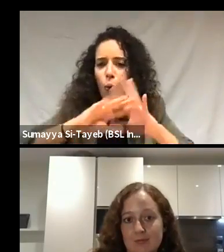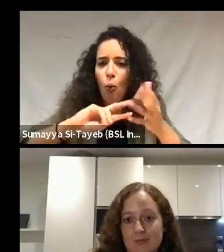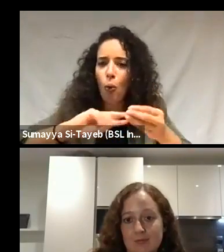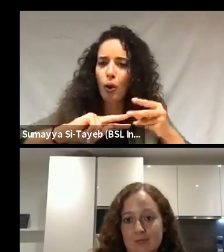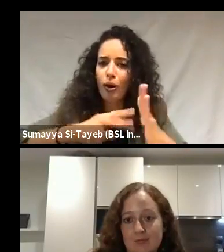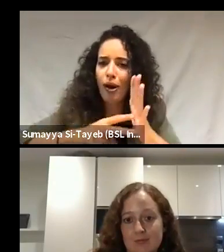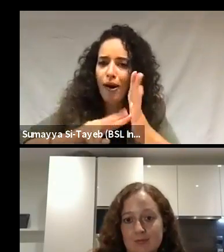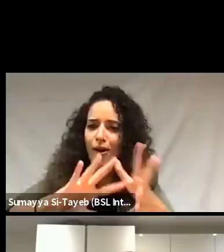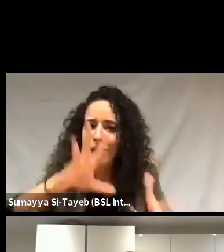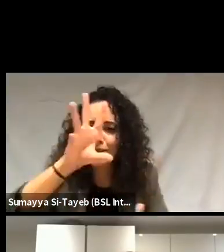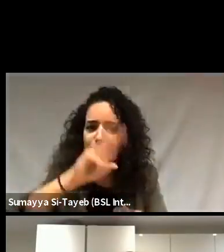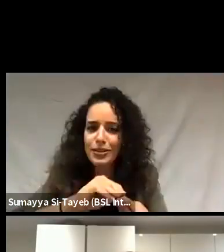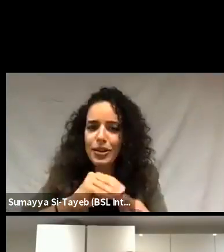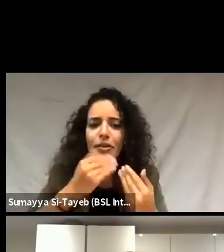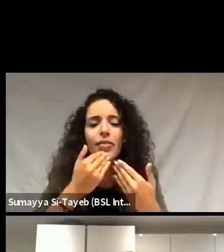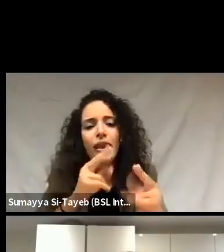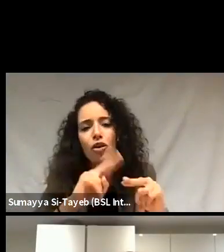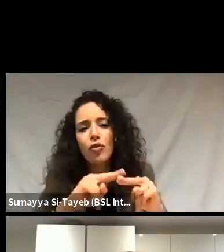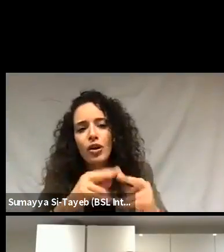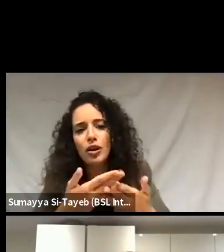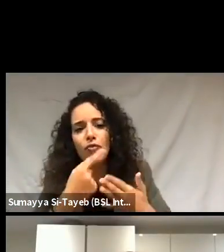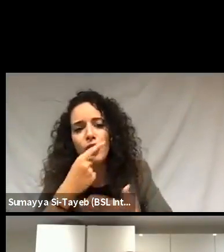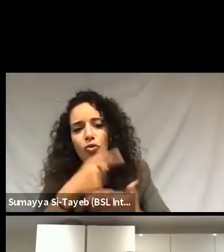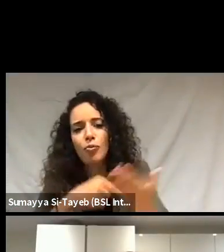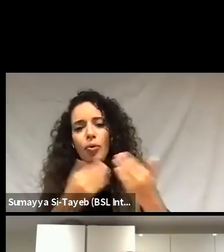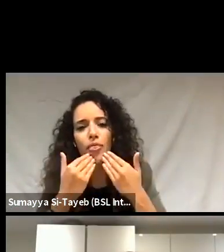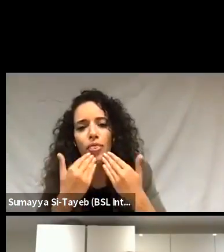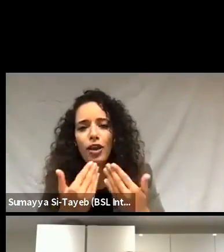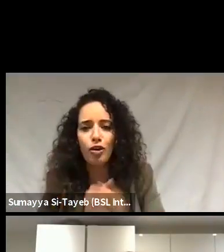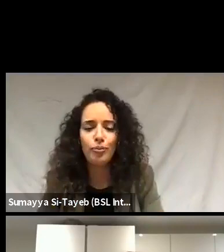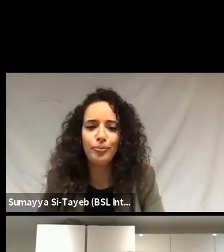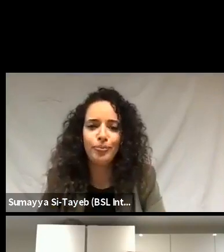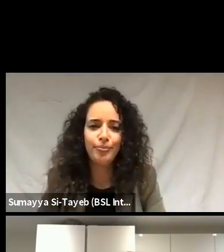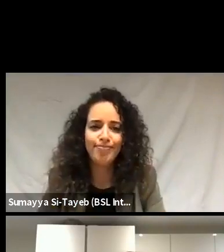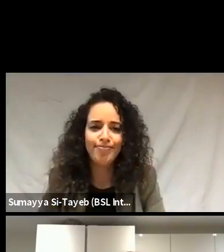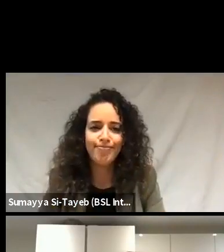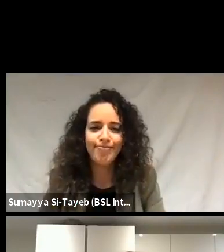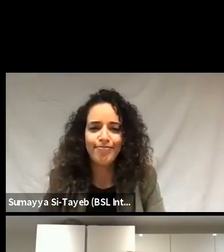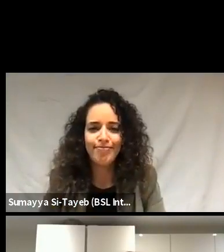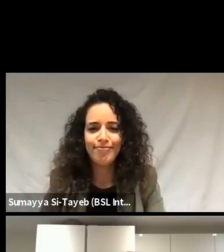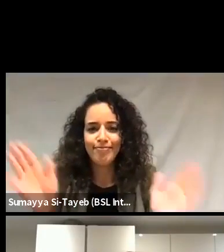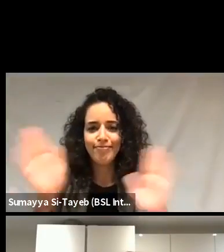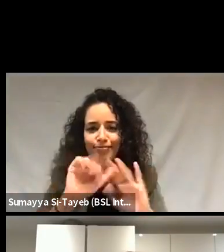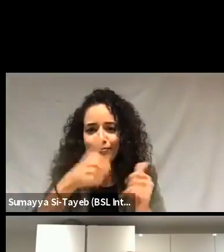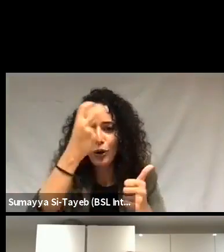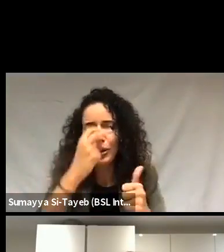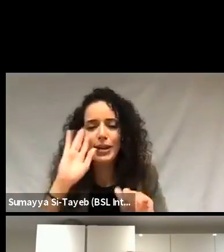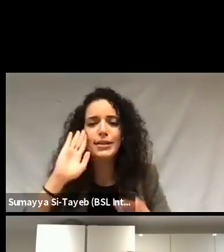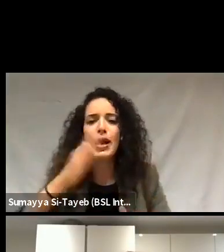material to work on. Thank you very much indeed. Thank you. Thank you, and good night. Assalamu alaikum, everybody.